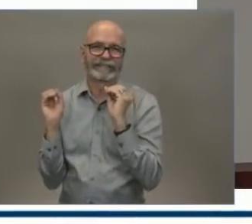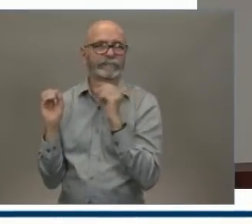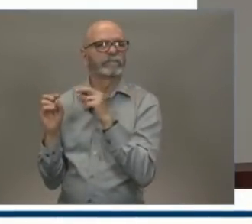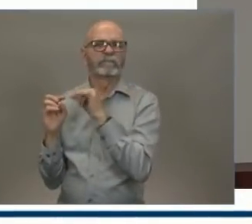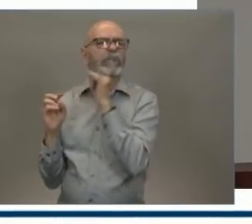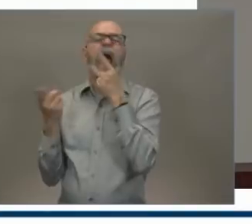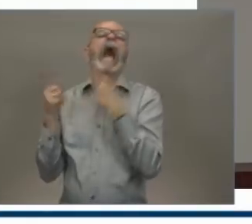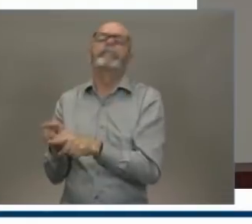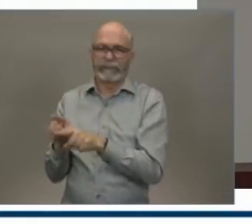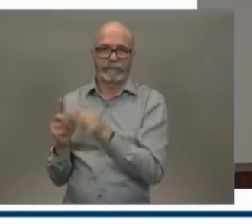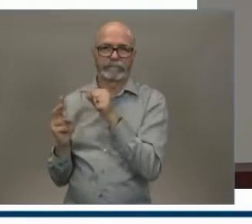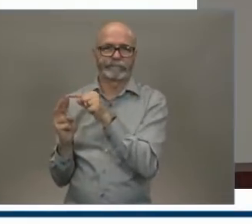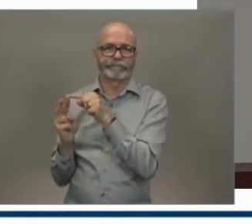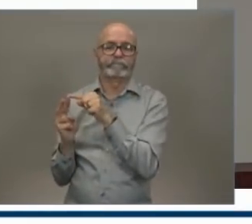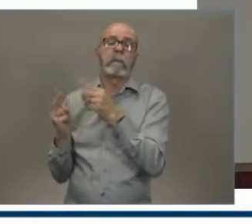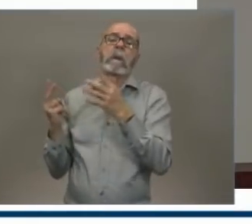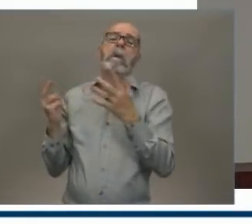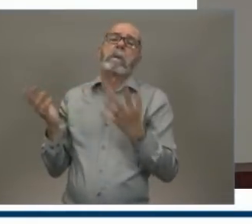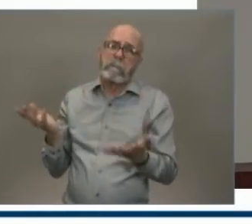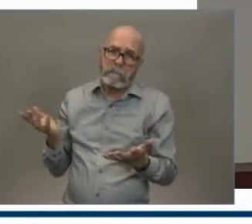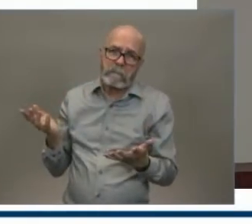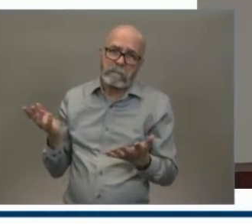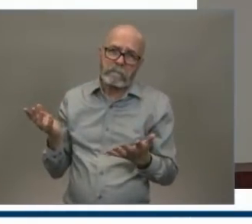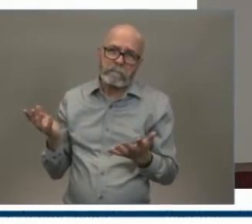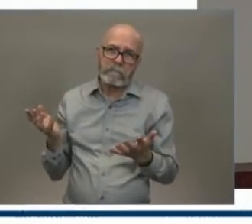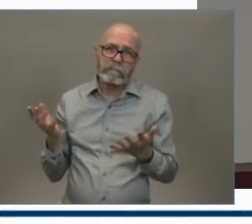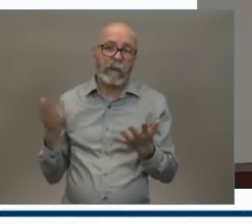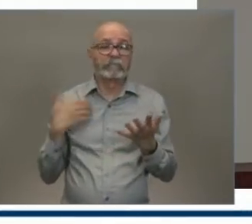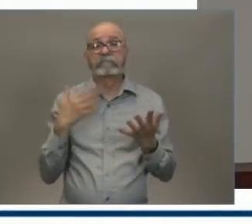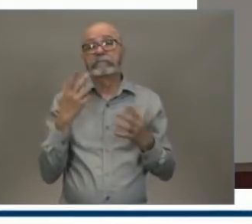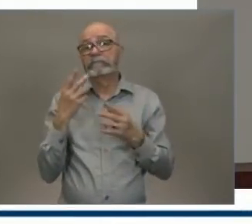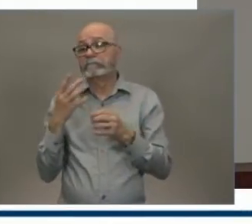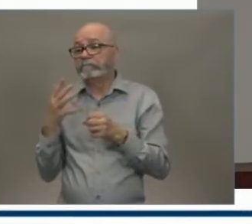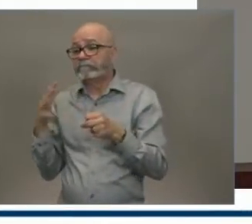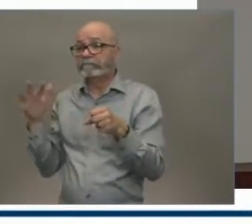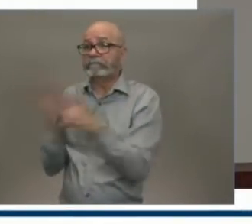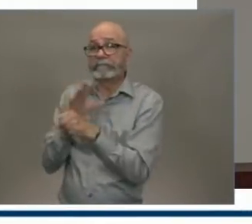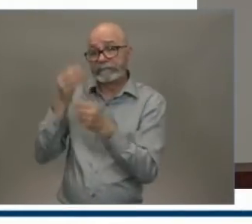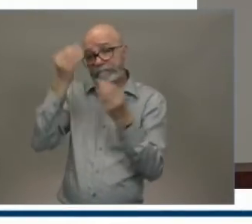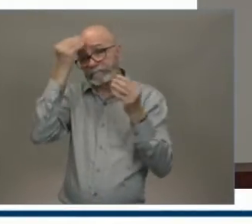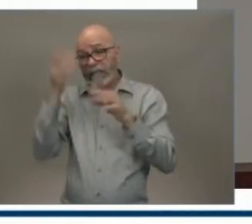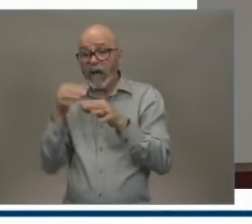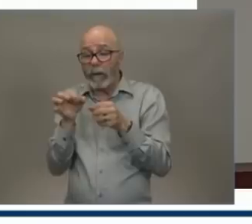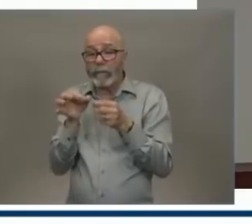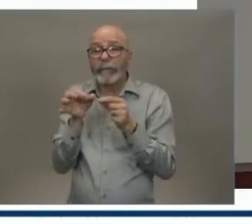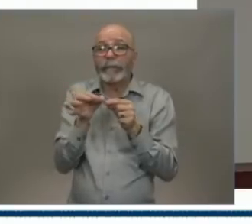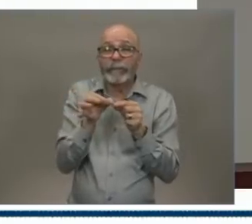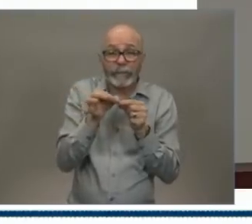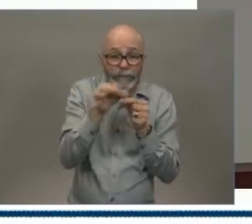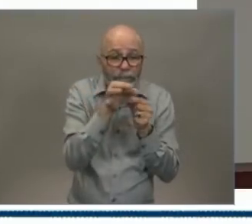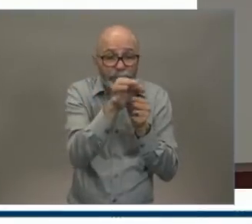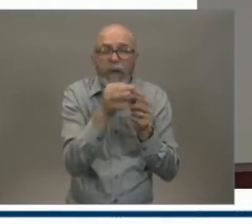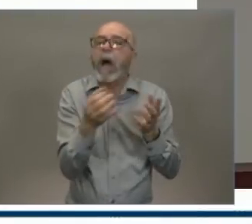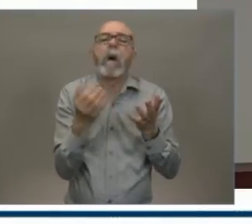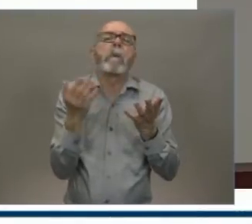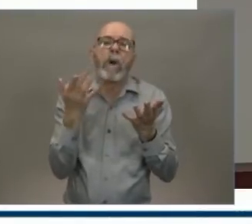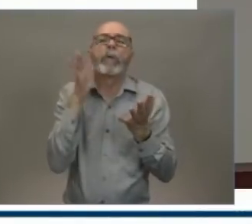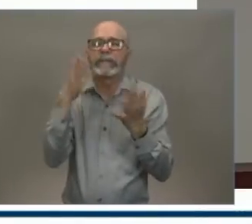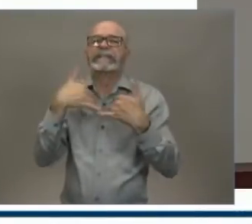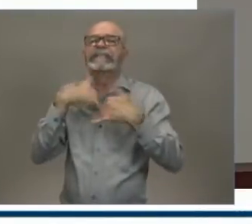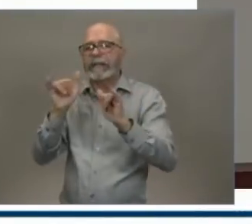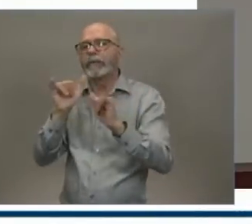COVID virus in general, we know there hasn't been spread of any variant strain. But we're continuing to do our surveillance to detect